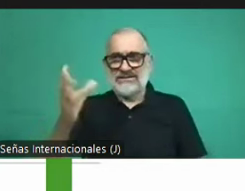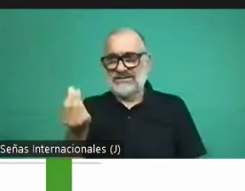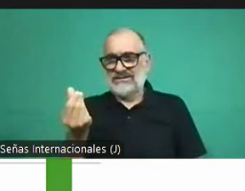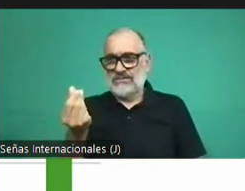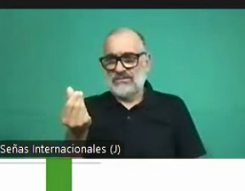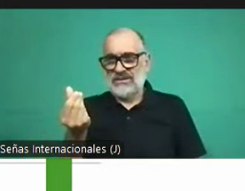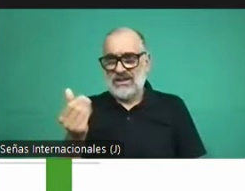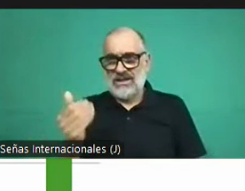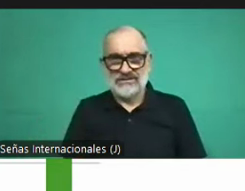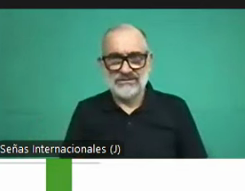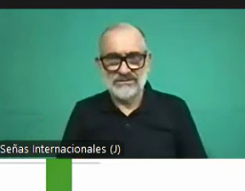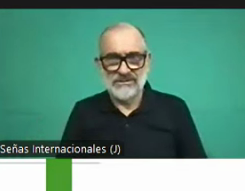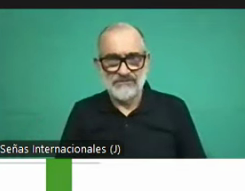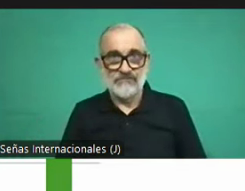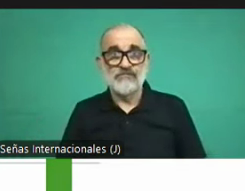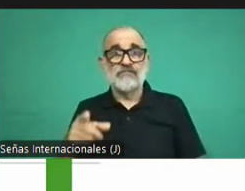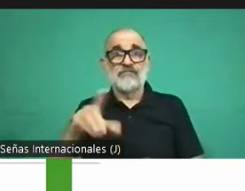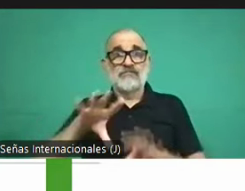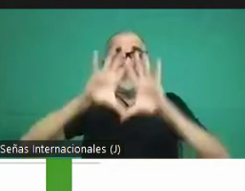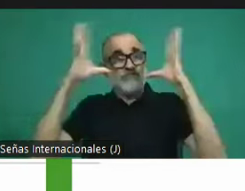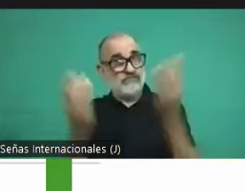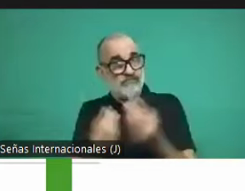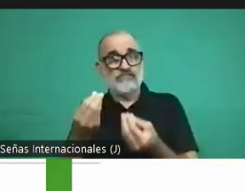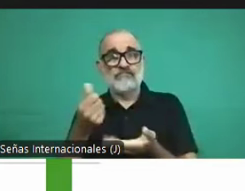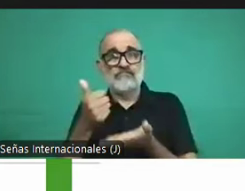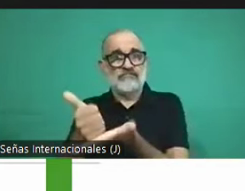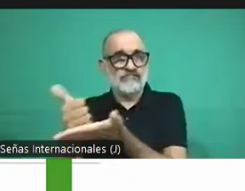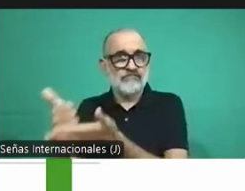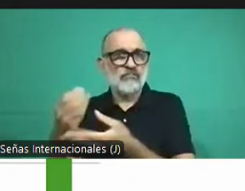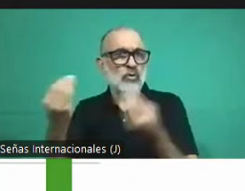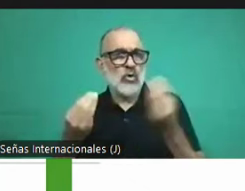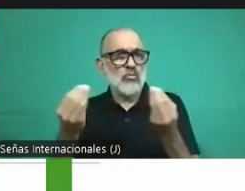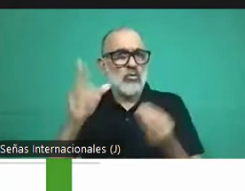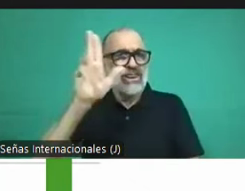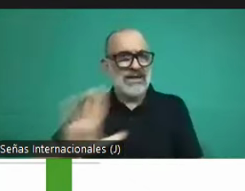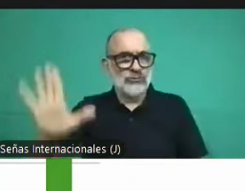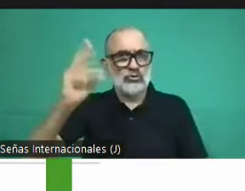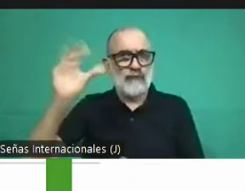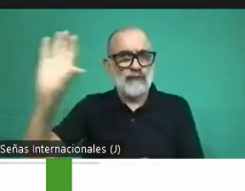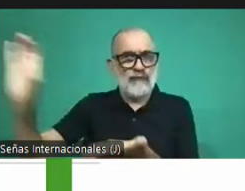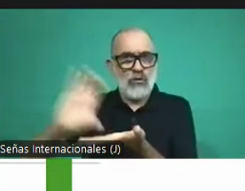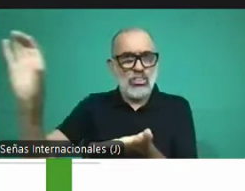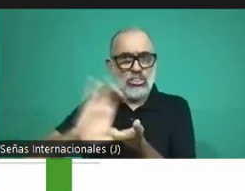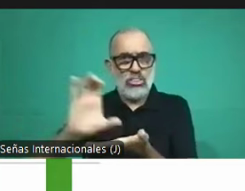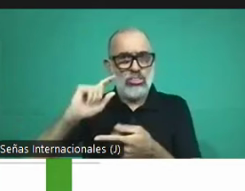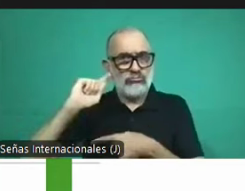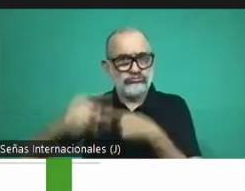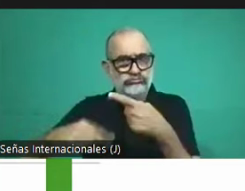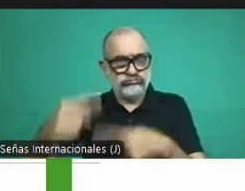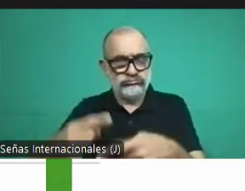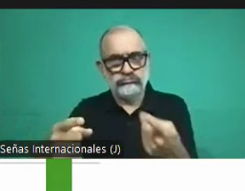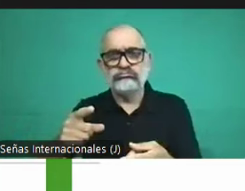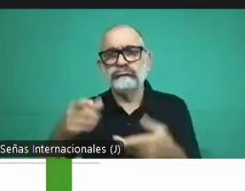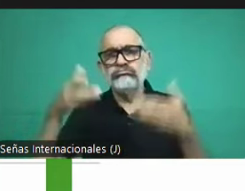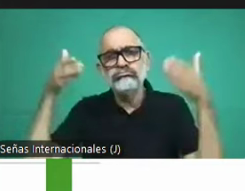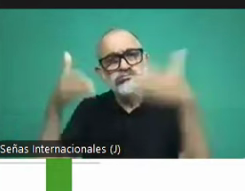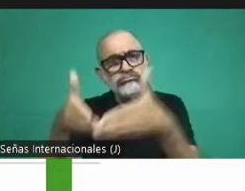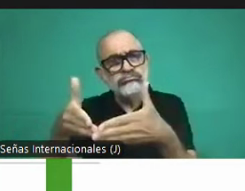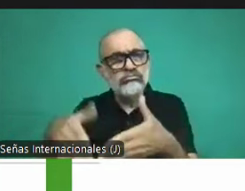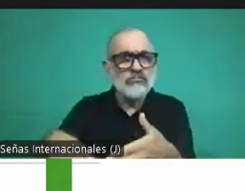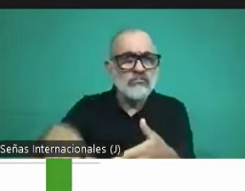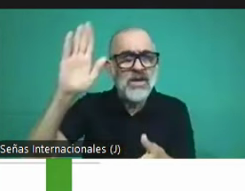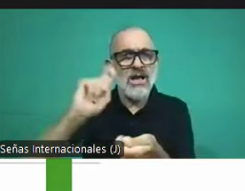and also the high cost in the National Fund of Resources, as has been previously mentioned. Specifically, the reform tried